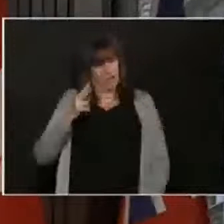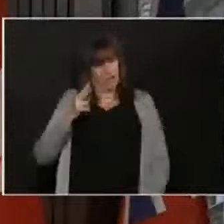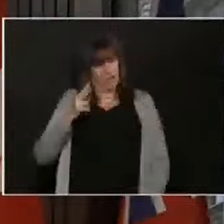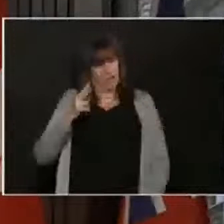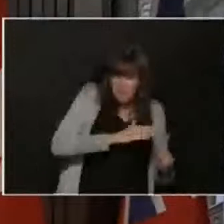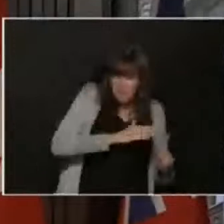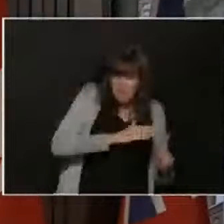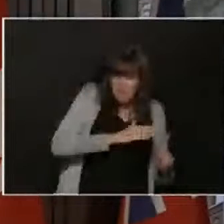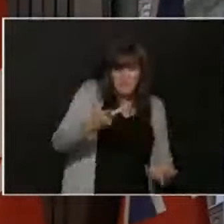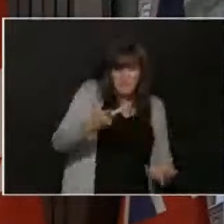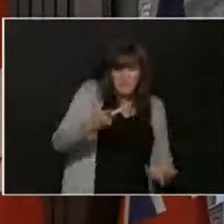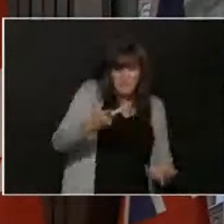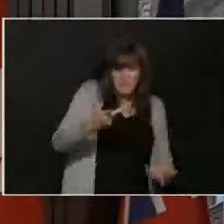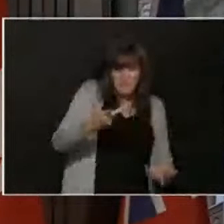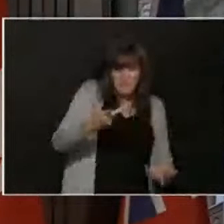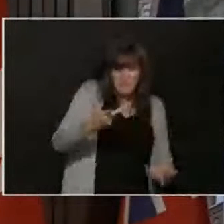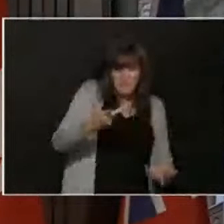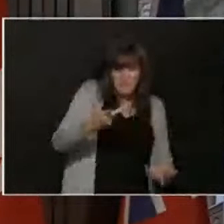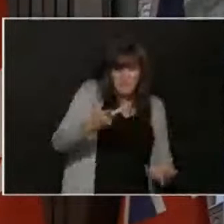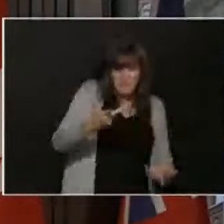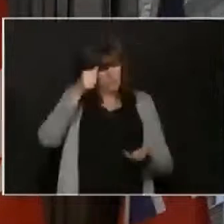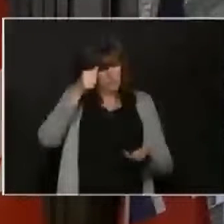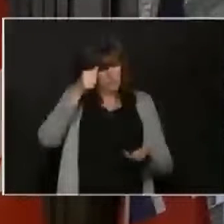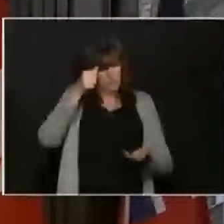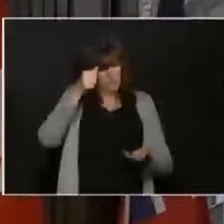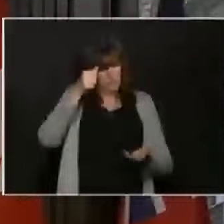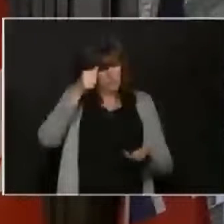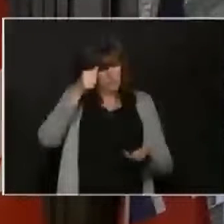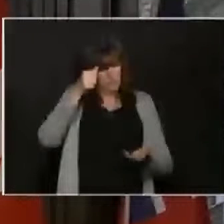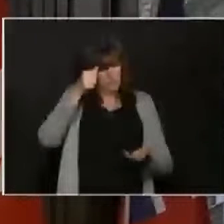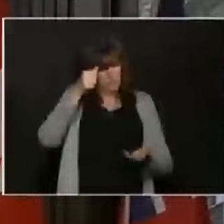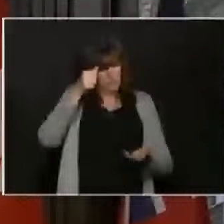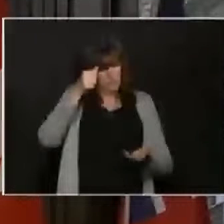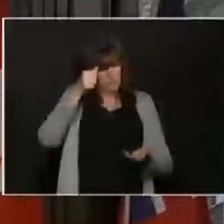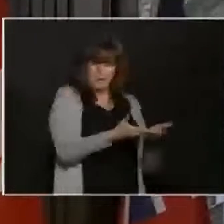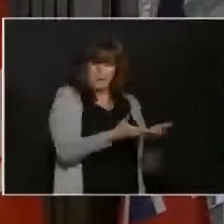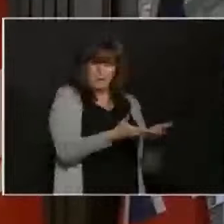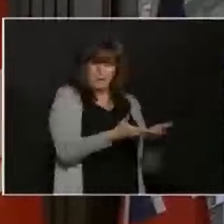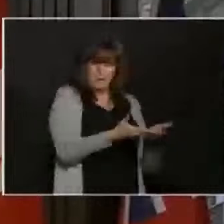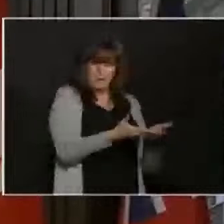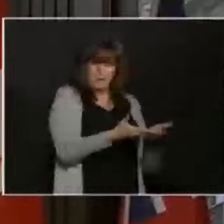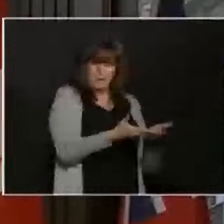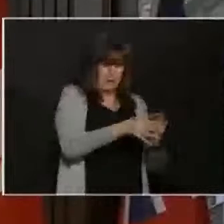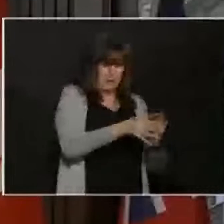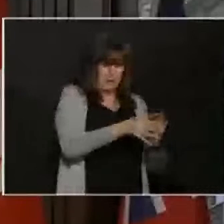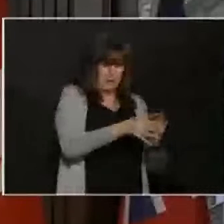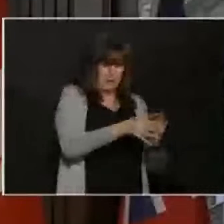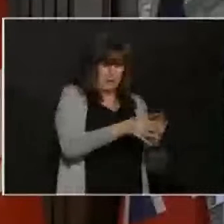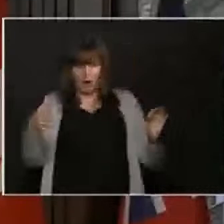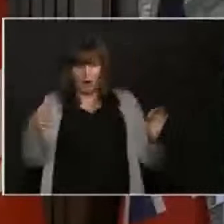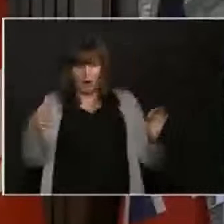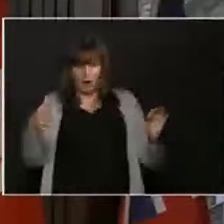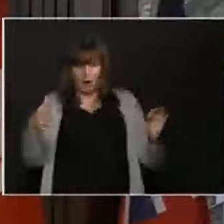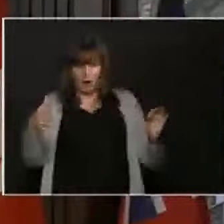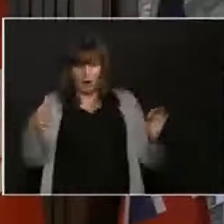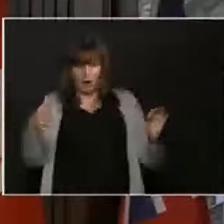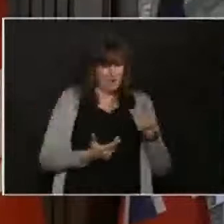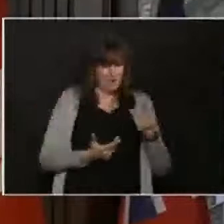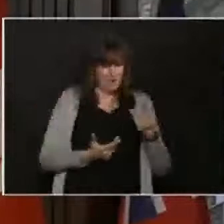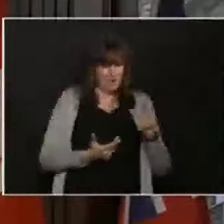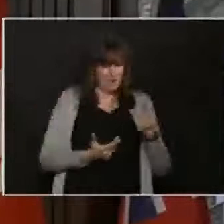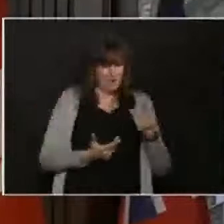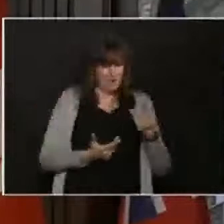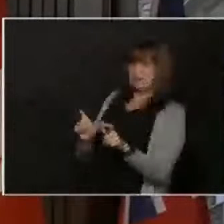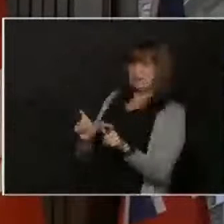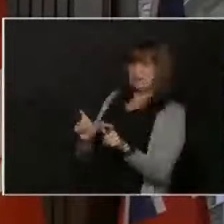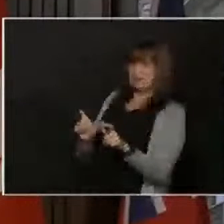citizens as they are cut off from their loved ones, as long-term care homes struggle to keep the virus out. As you'll see from